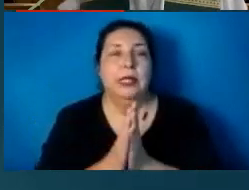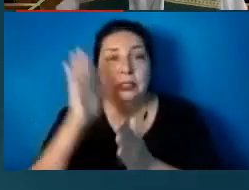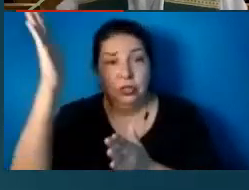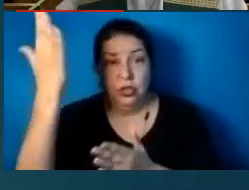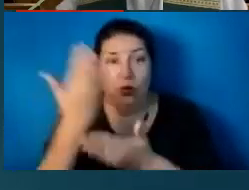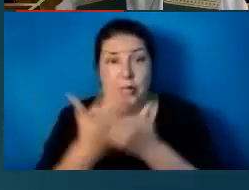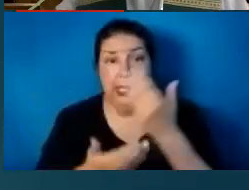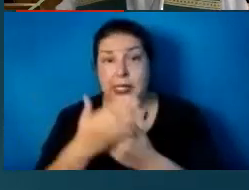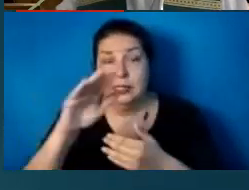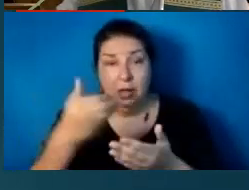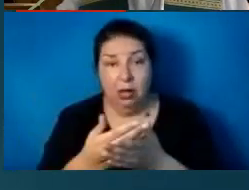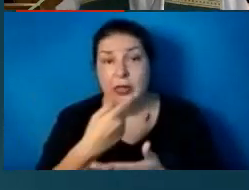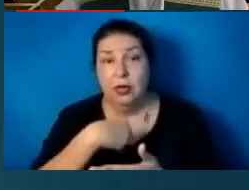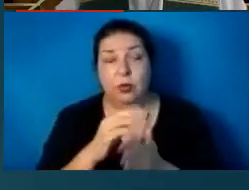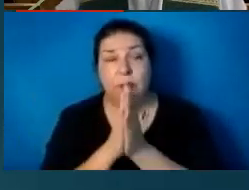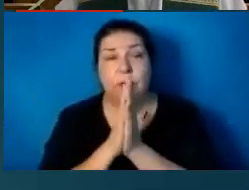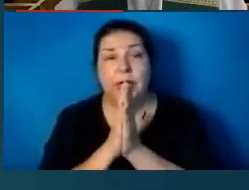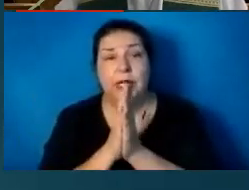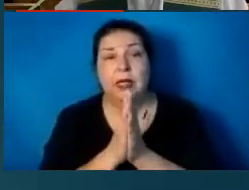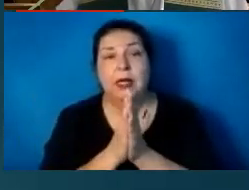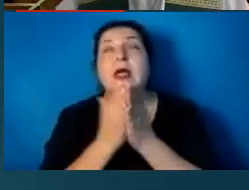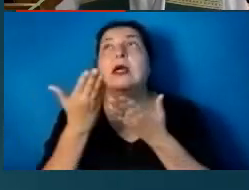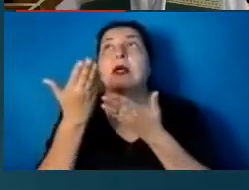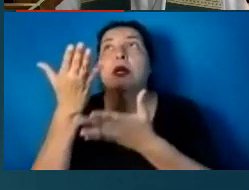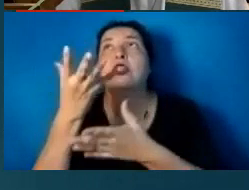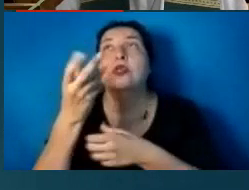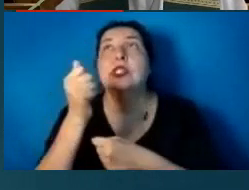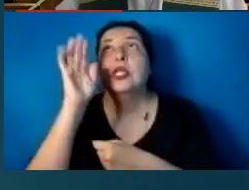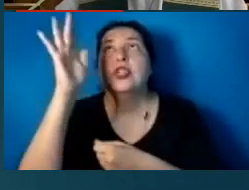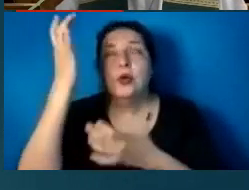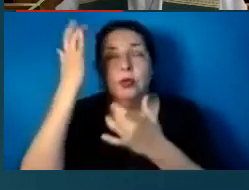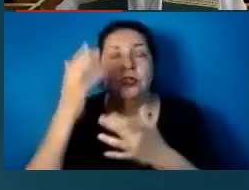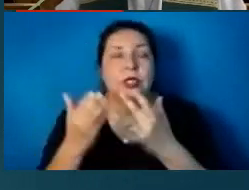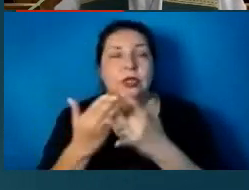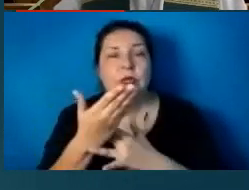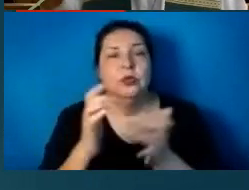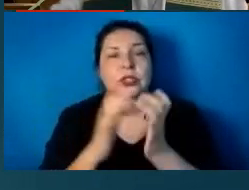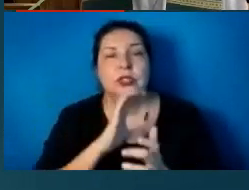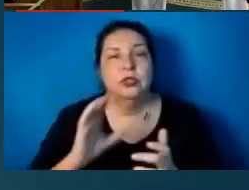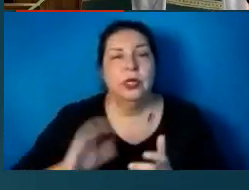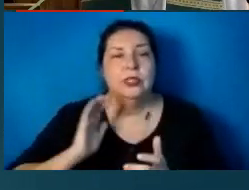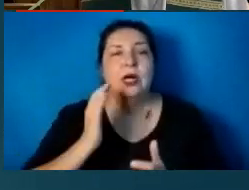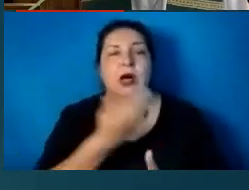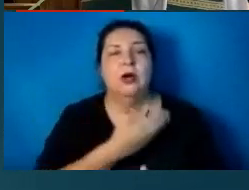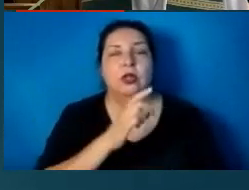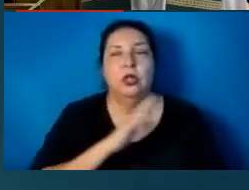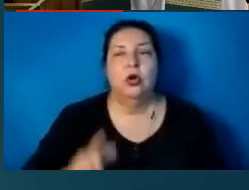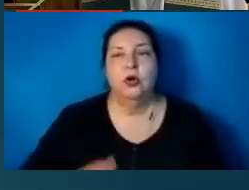we commend all for whom we pray, trusting in your mercy through Jesus Christ our Lord.